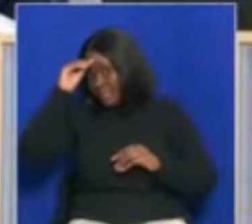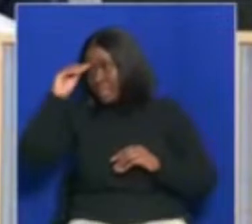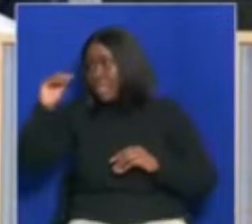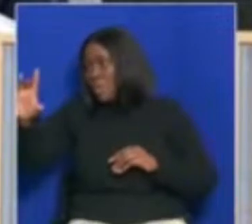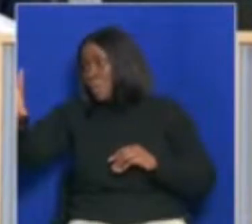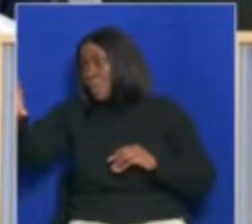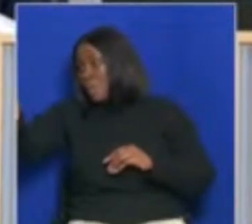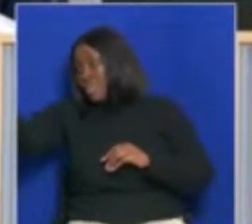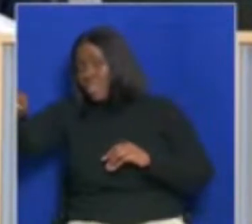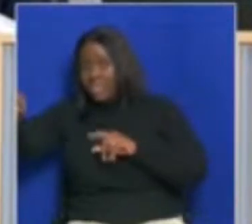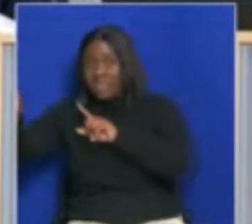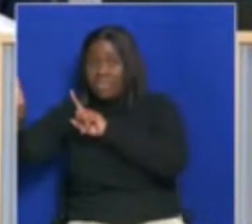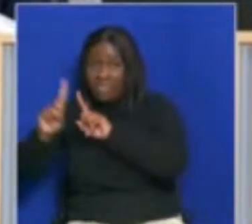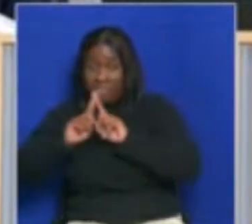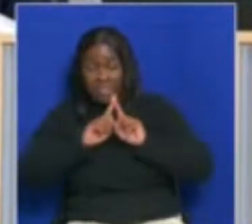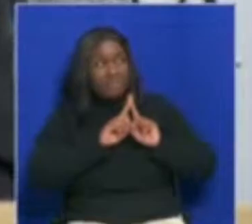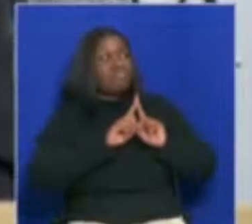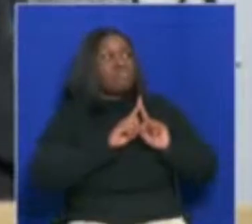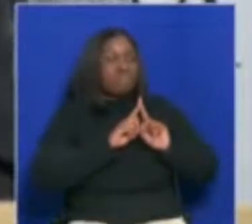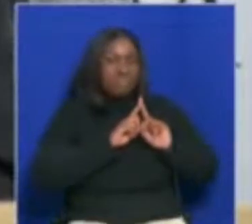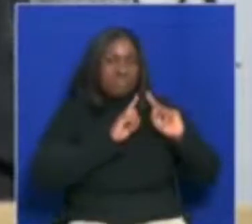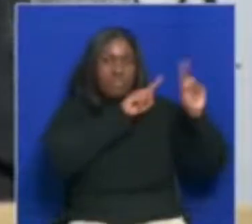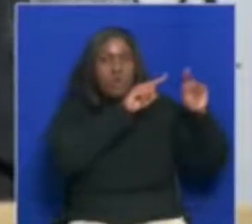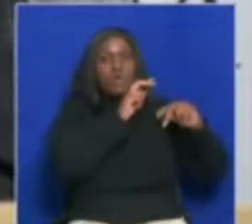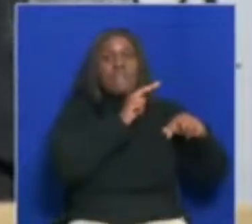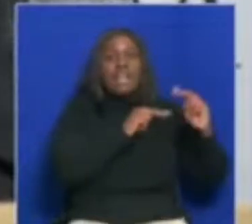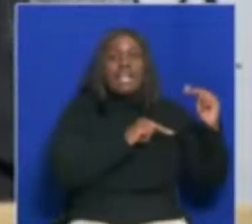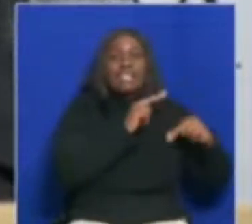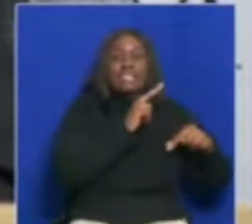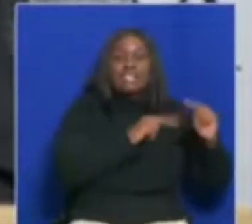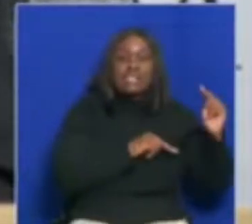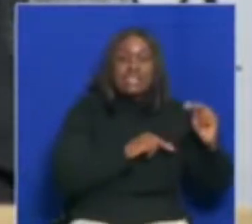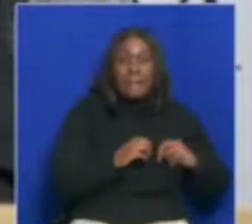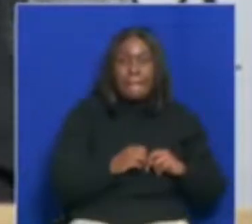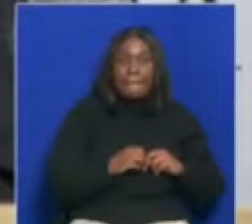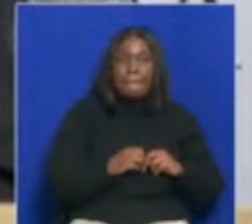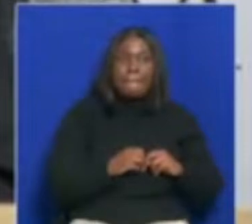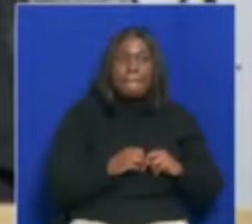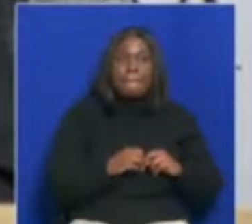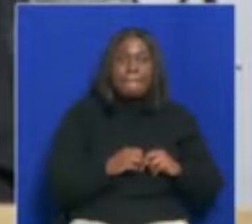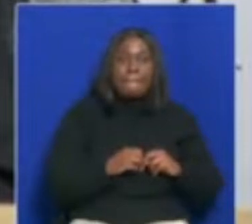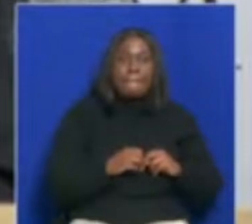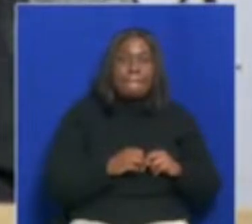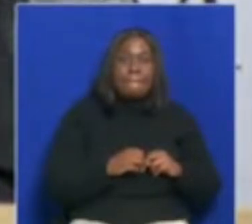flat, and basically he was the one that